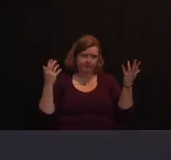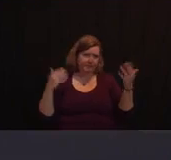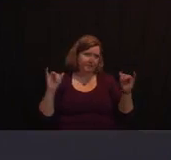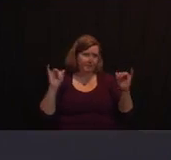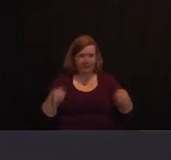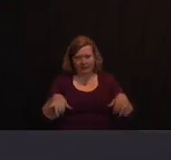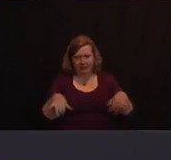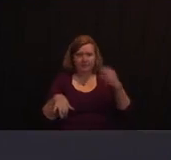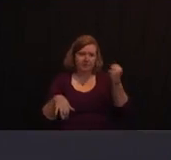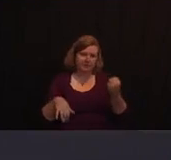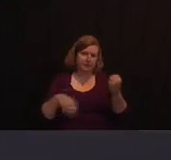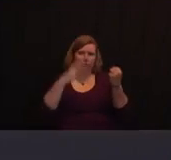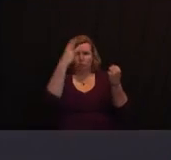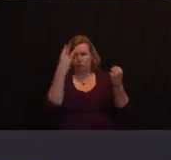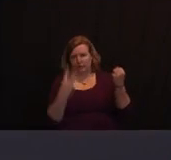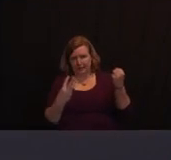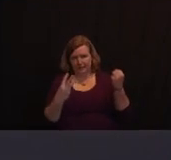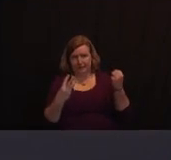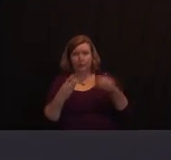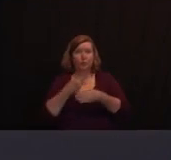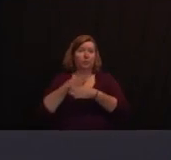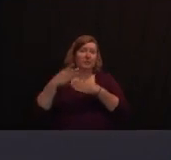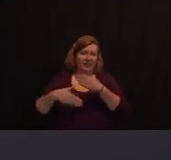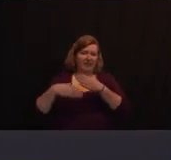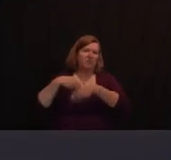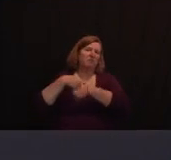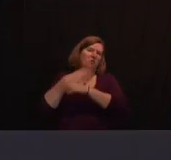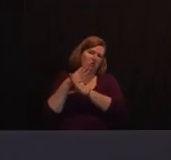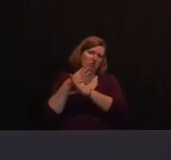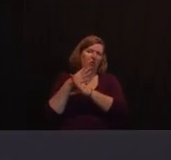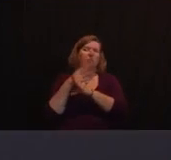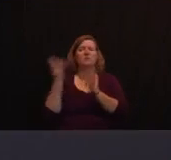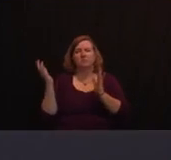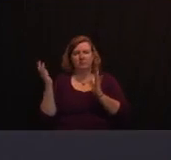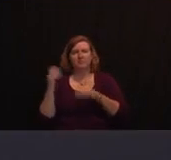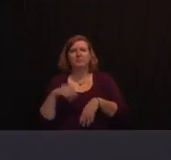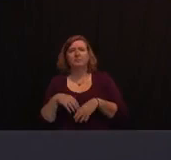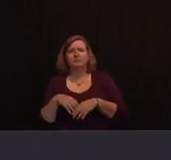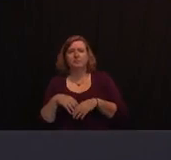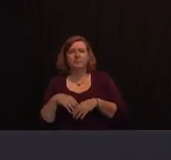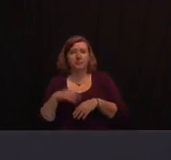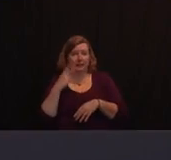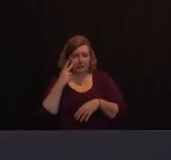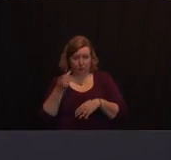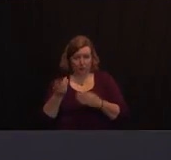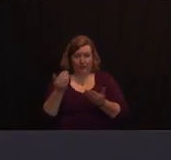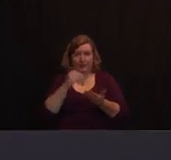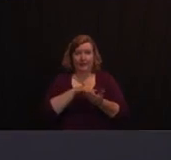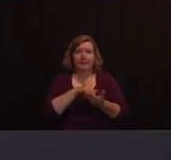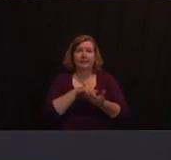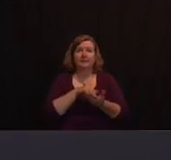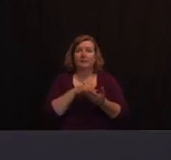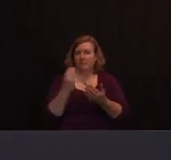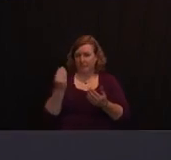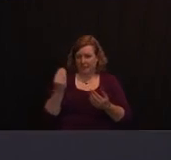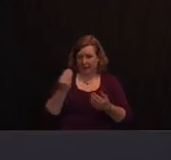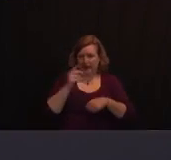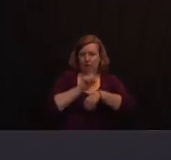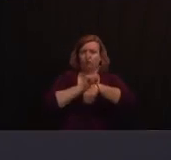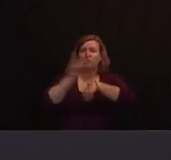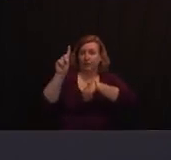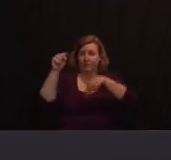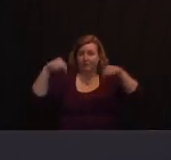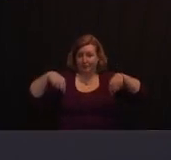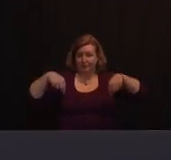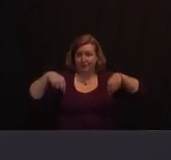be virtual over the weekend. And unless you hear otherwise, we'll be back with you right here Monday at 1 o'clock.